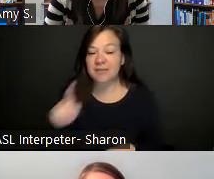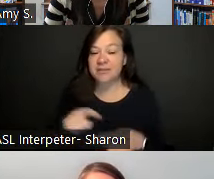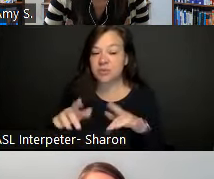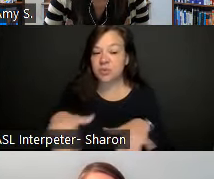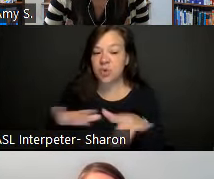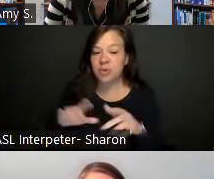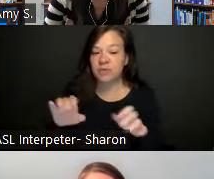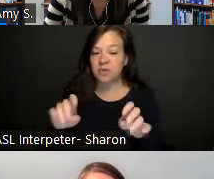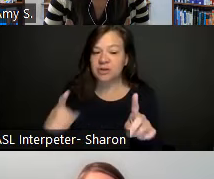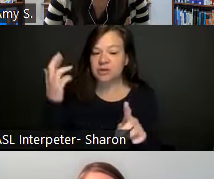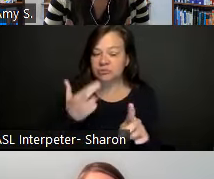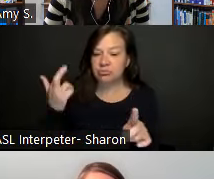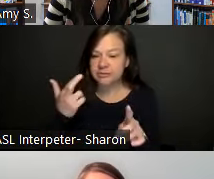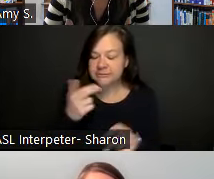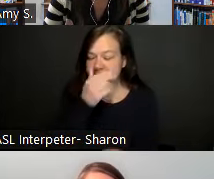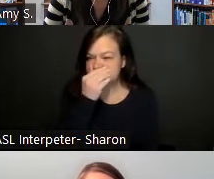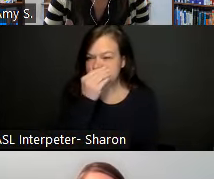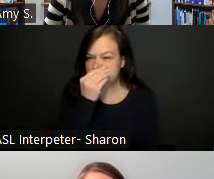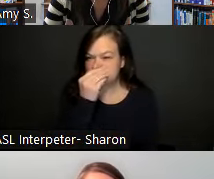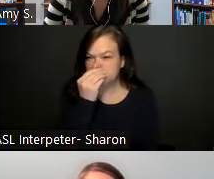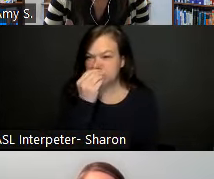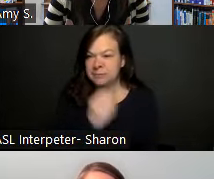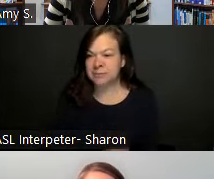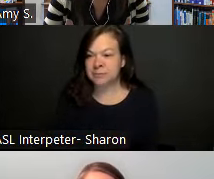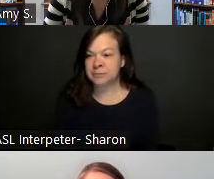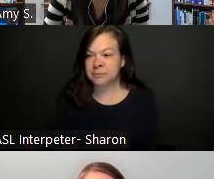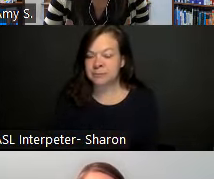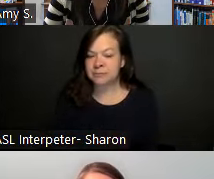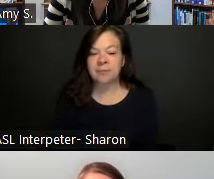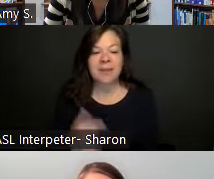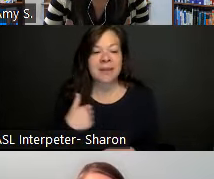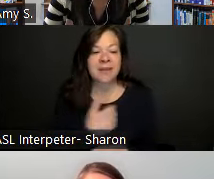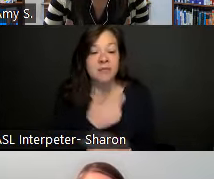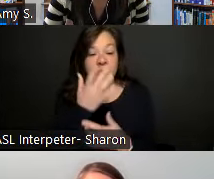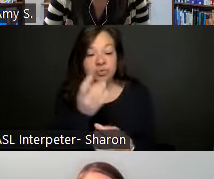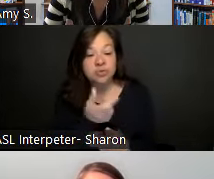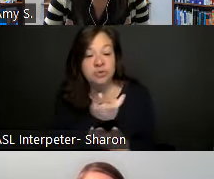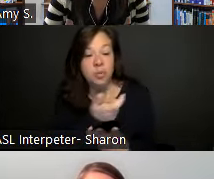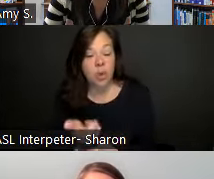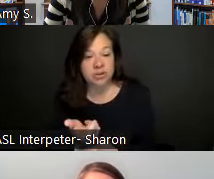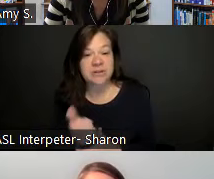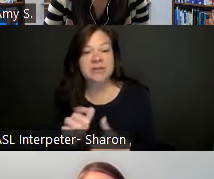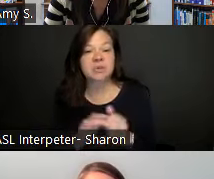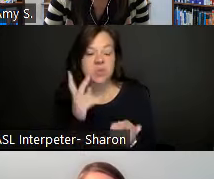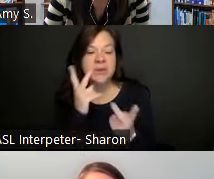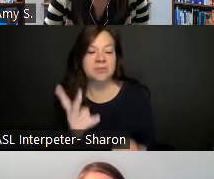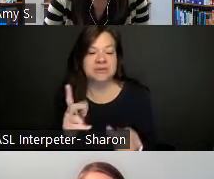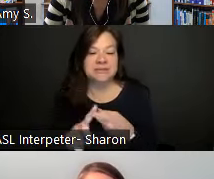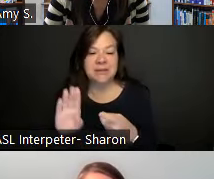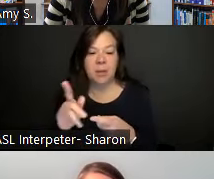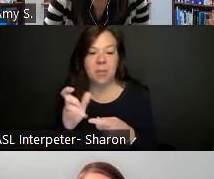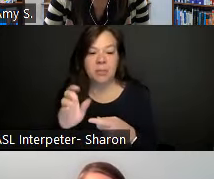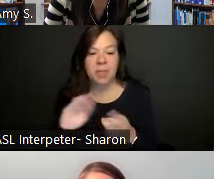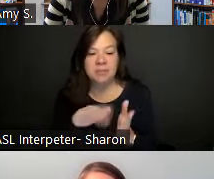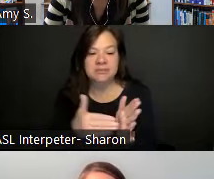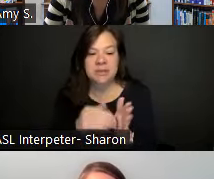educational purposes. If you're interested in viewing the recording, it'll be made available on the Blum Center website at